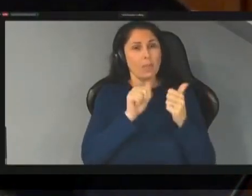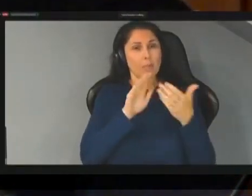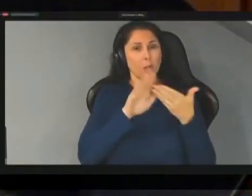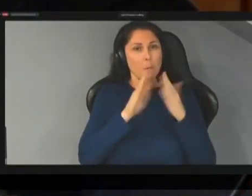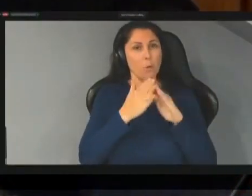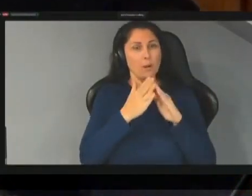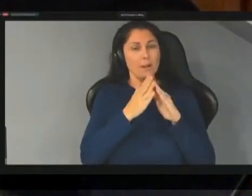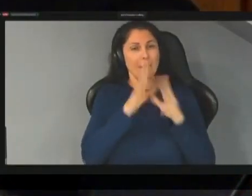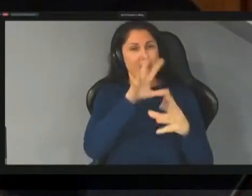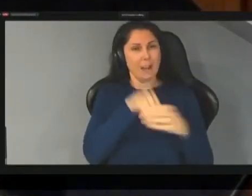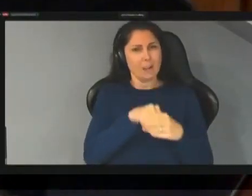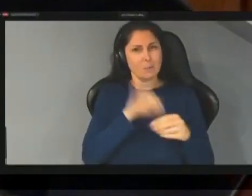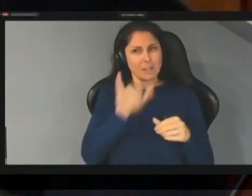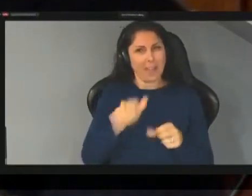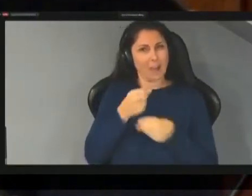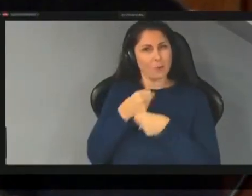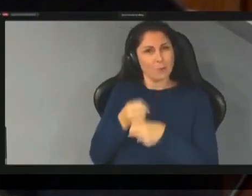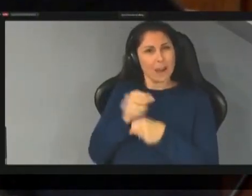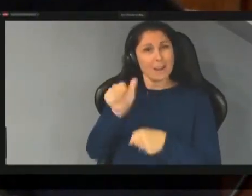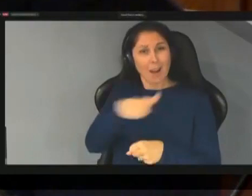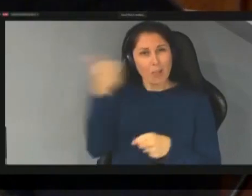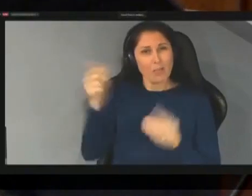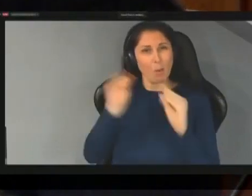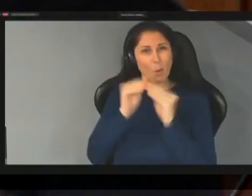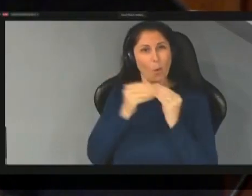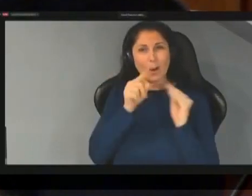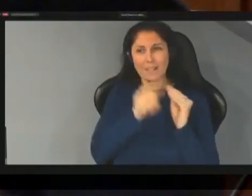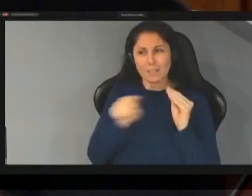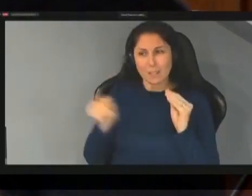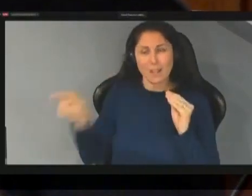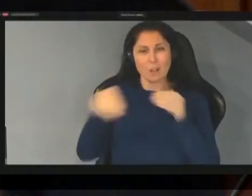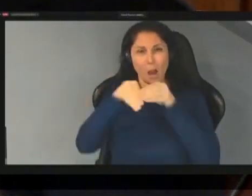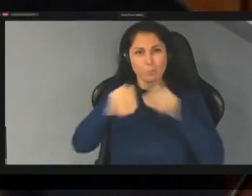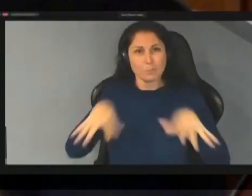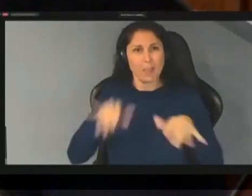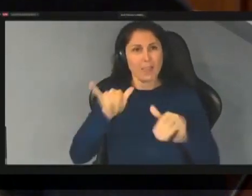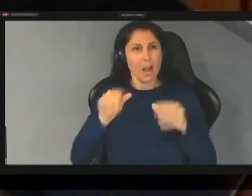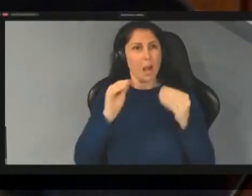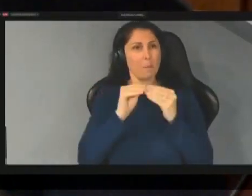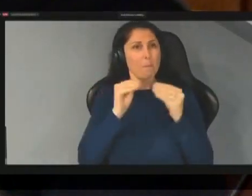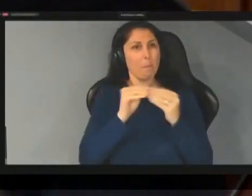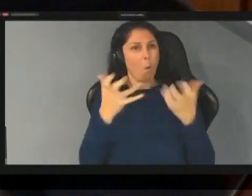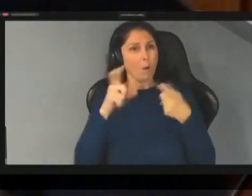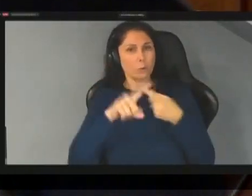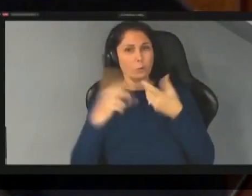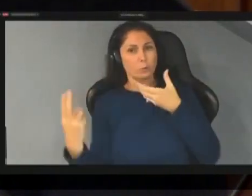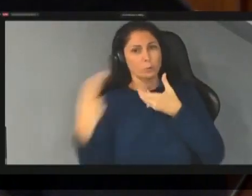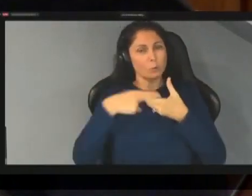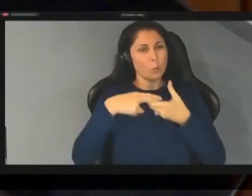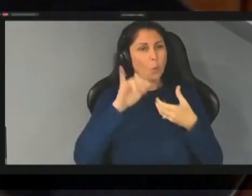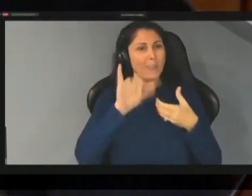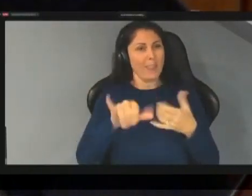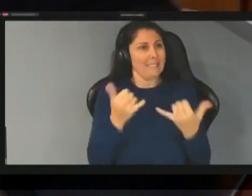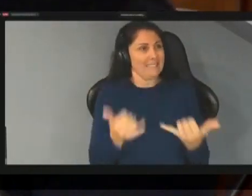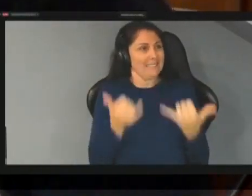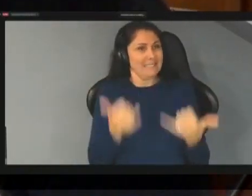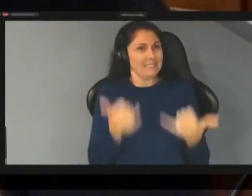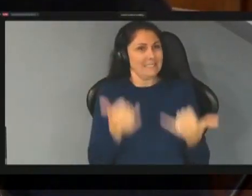created other organizations that otherwise may have just been more inclined to join the existing roundtable,